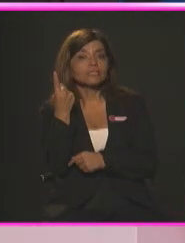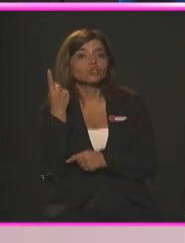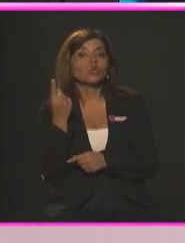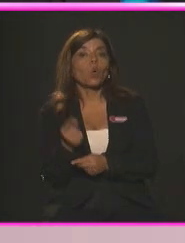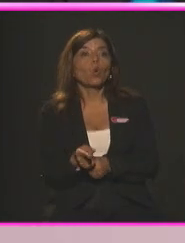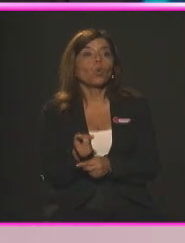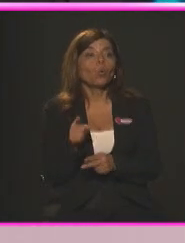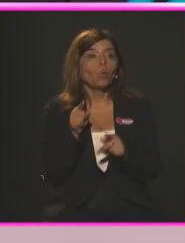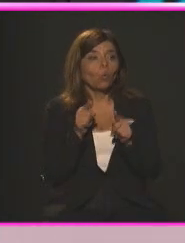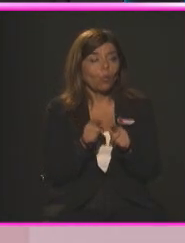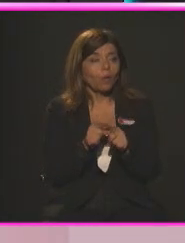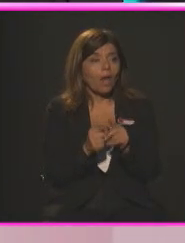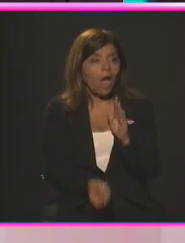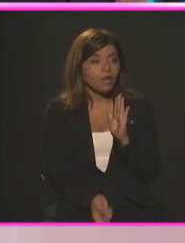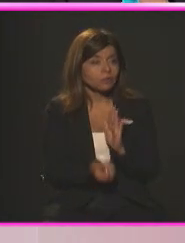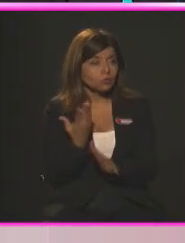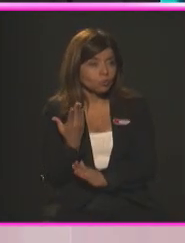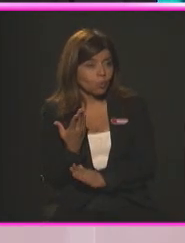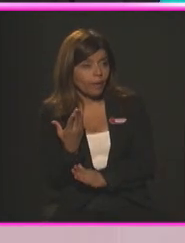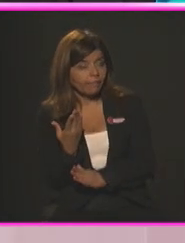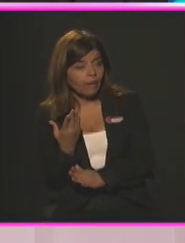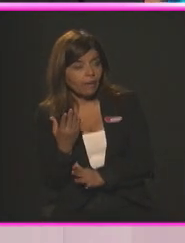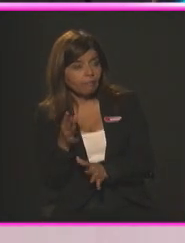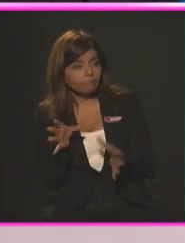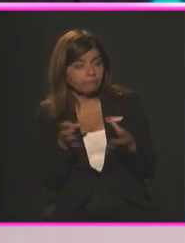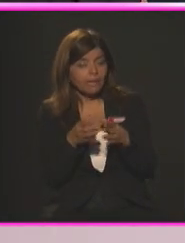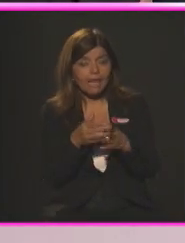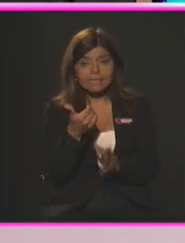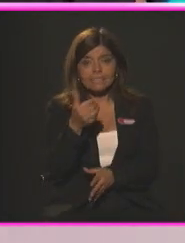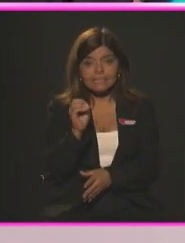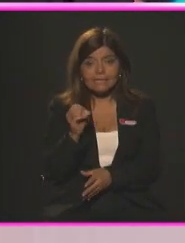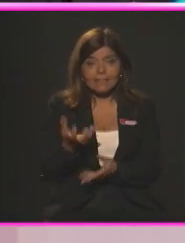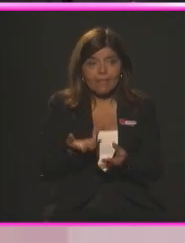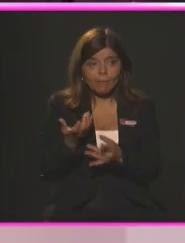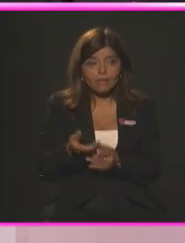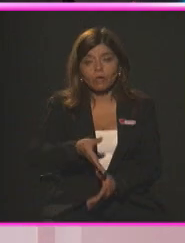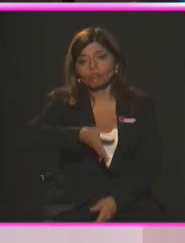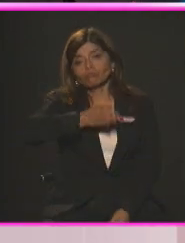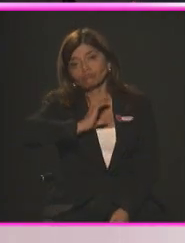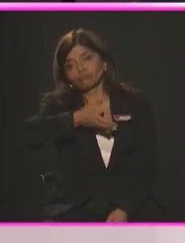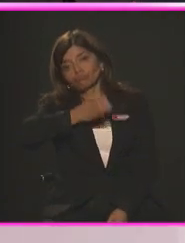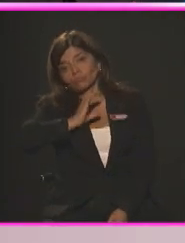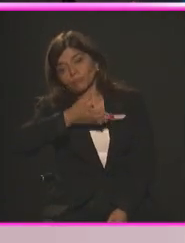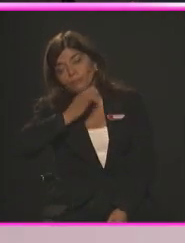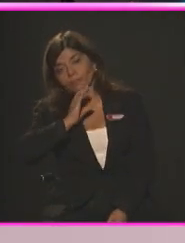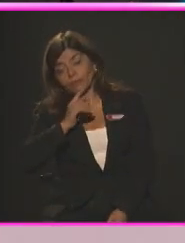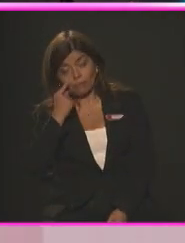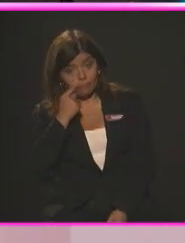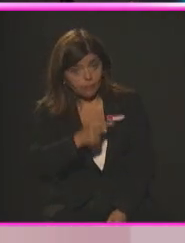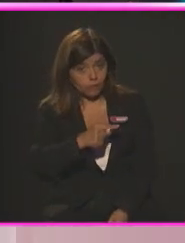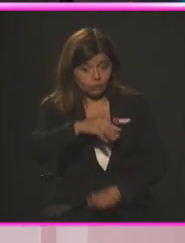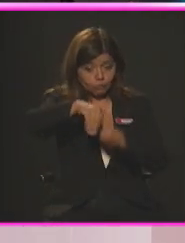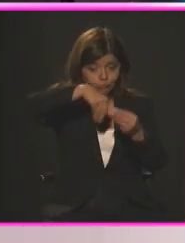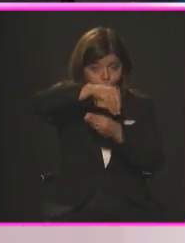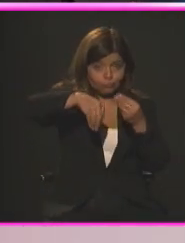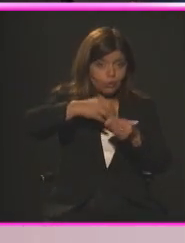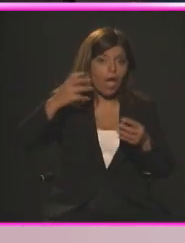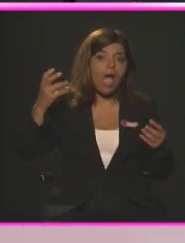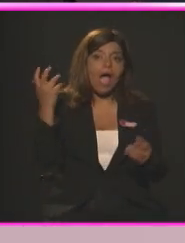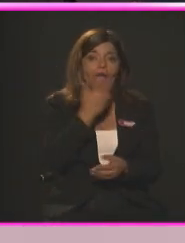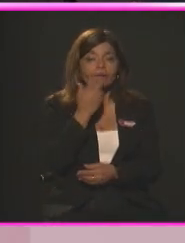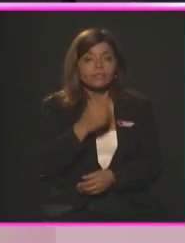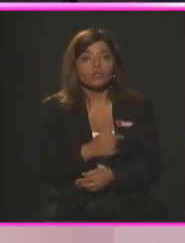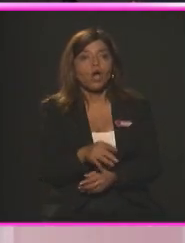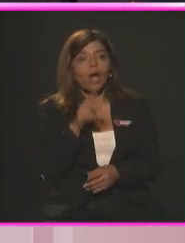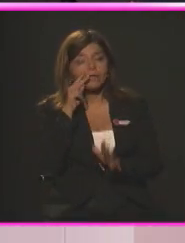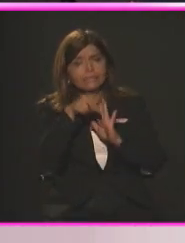drinking it every day for months. And this was featured on the Netflix documentary Hack Your Health recently, if you would like to find out more about